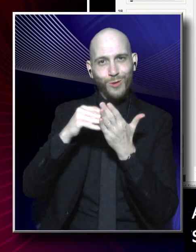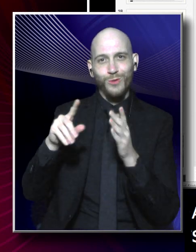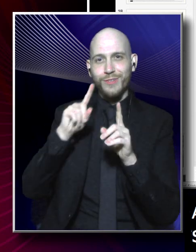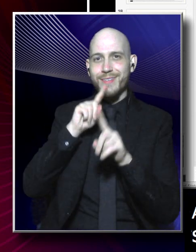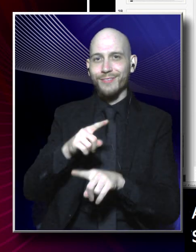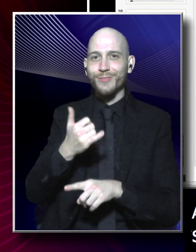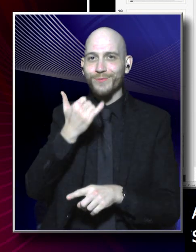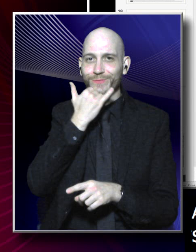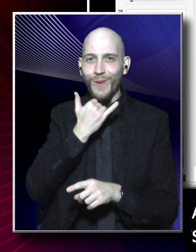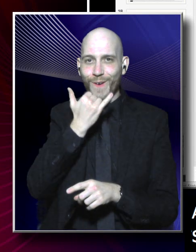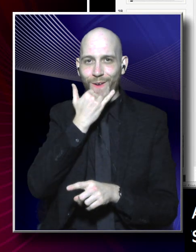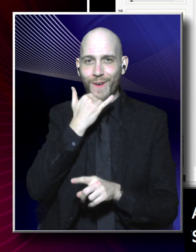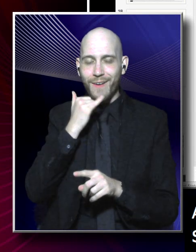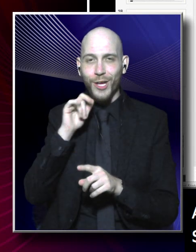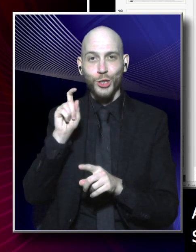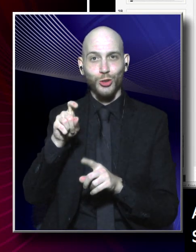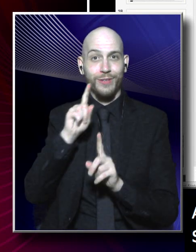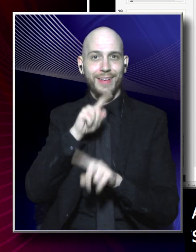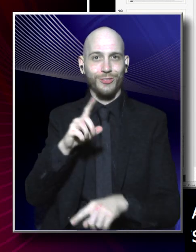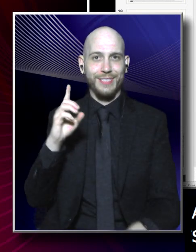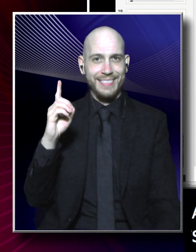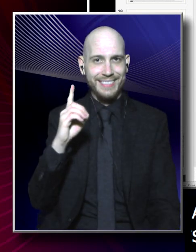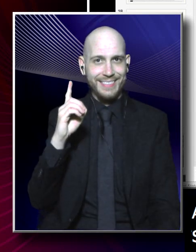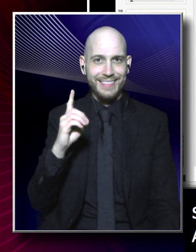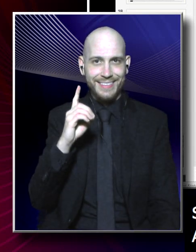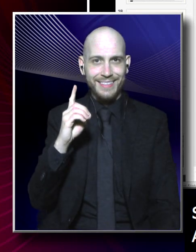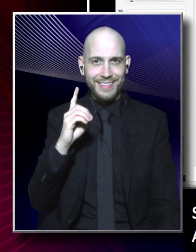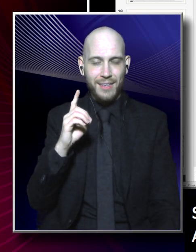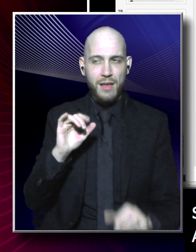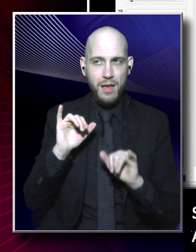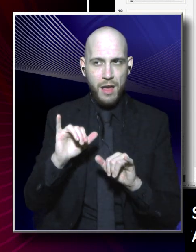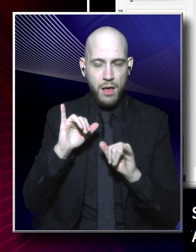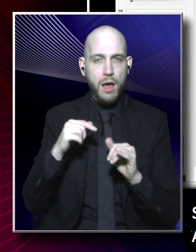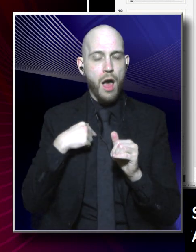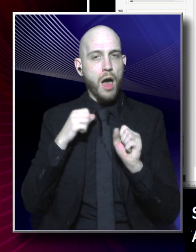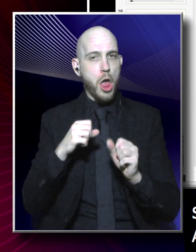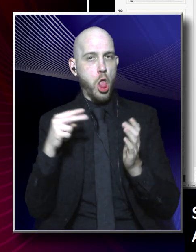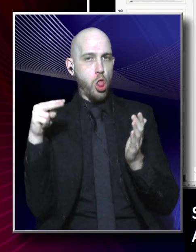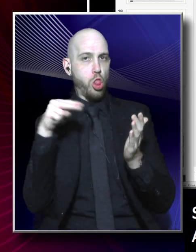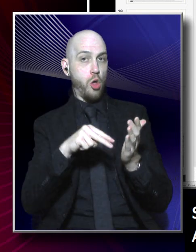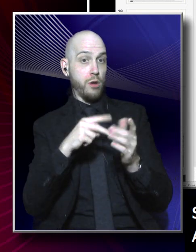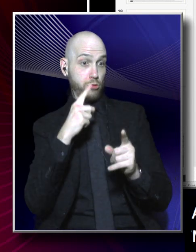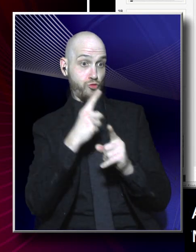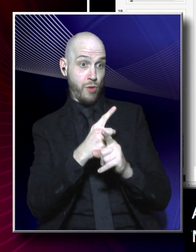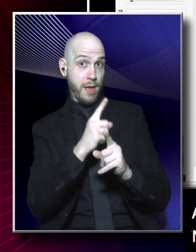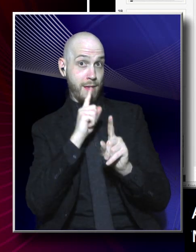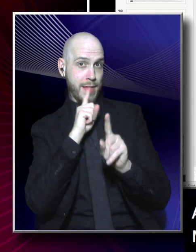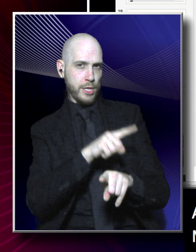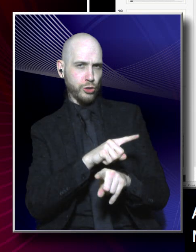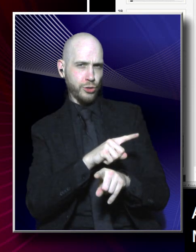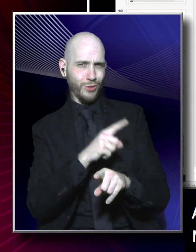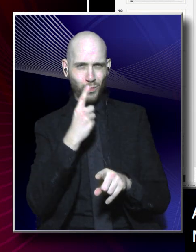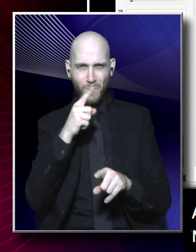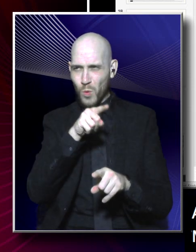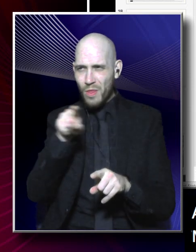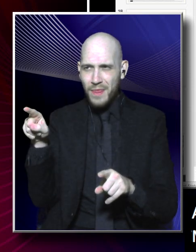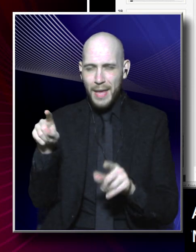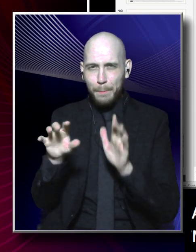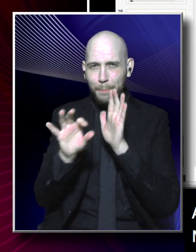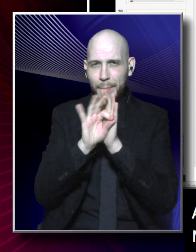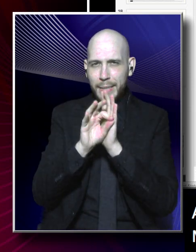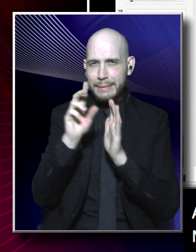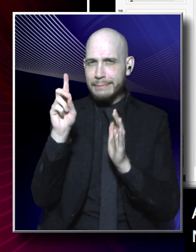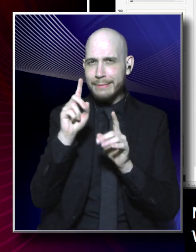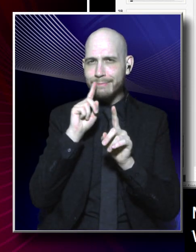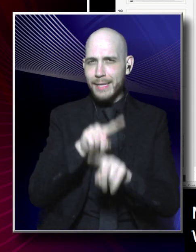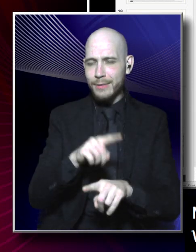error analysis, I can look at the correct answer and ask myself, why did everybody in my class answer D? What was the distractor within that where